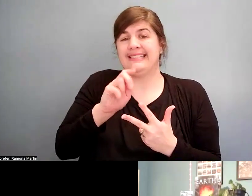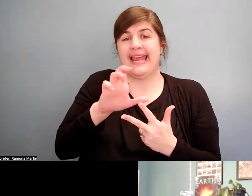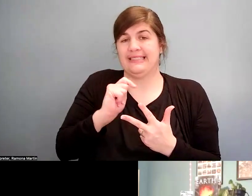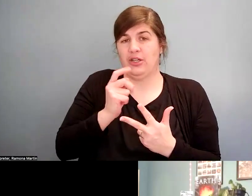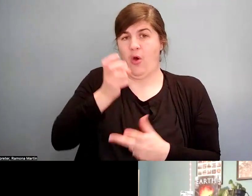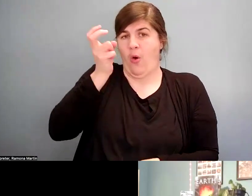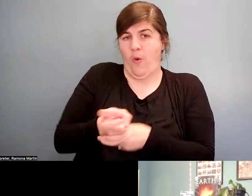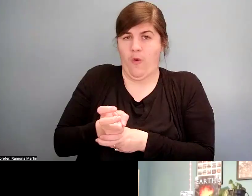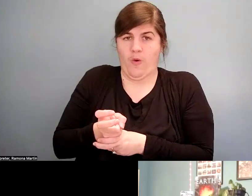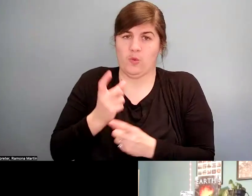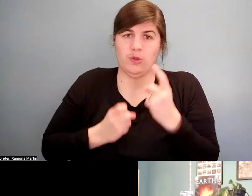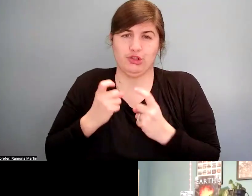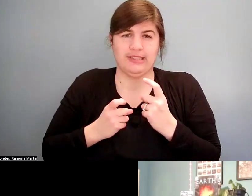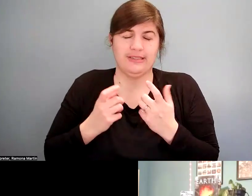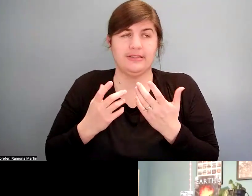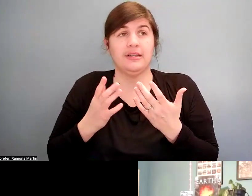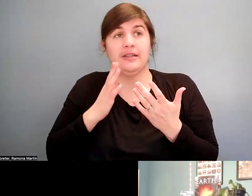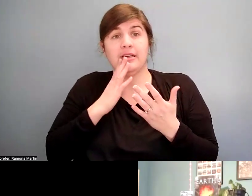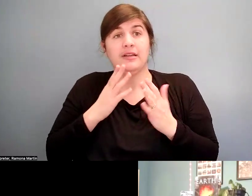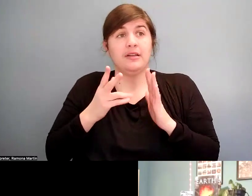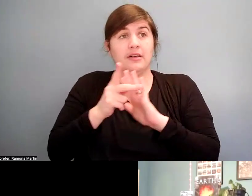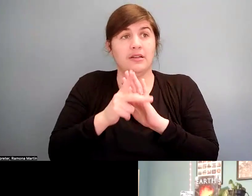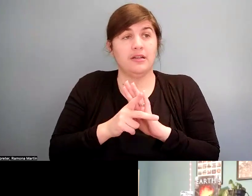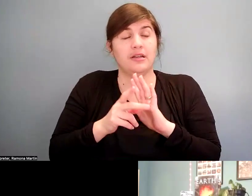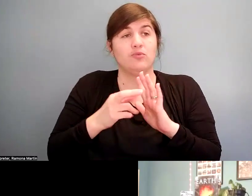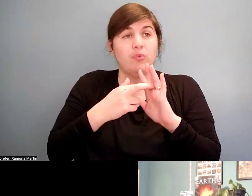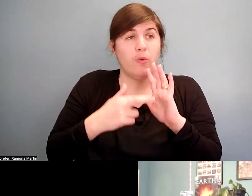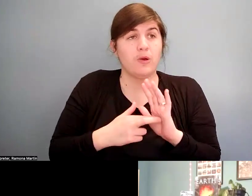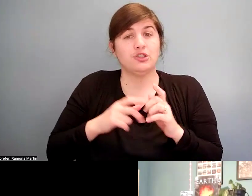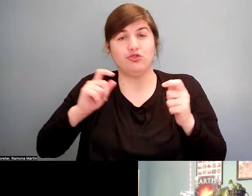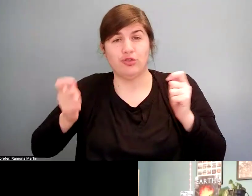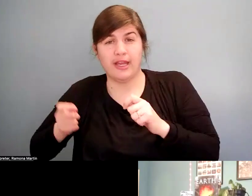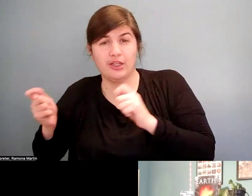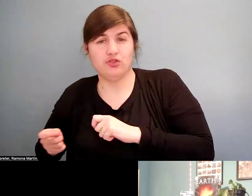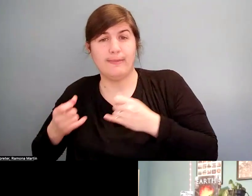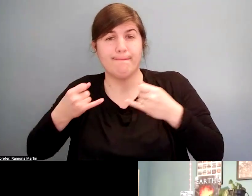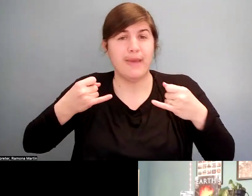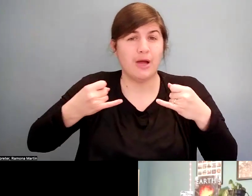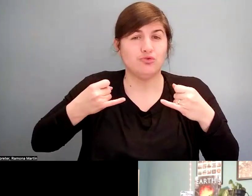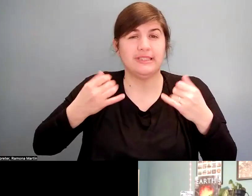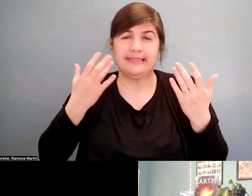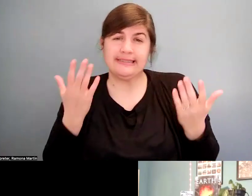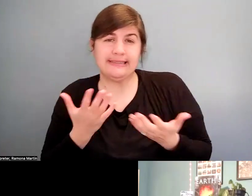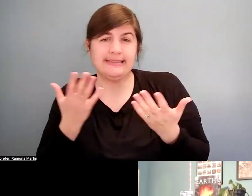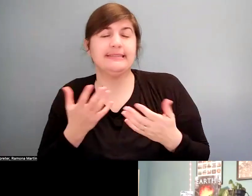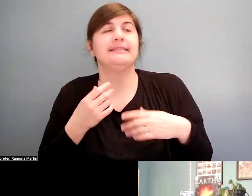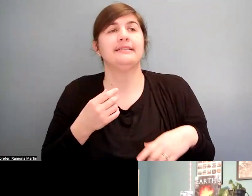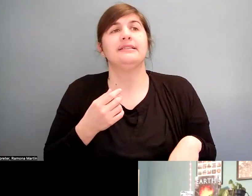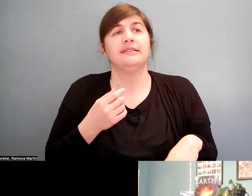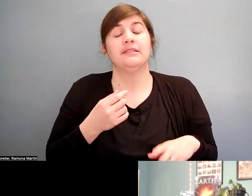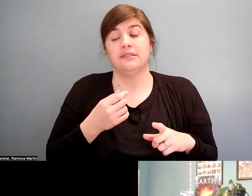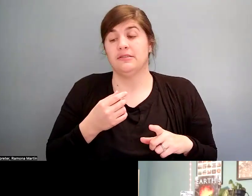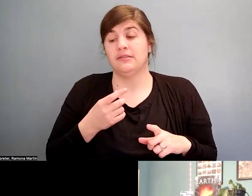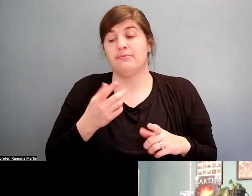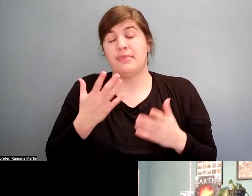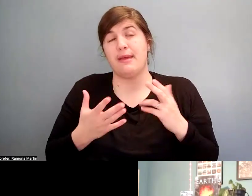think those boundaries have changed and different people use different things. Um, you might look back at a volcano and